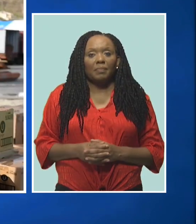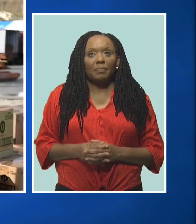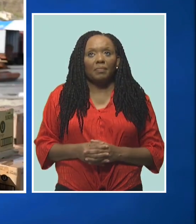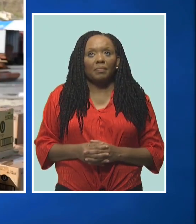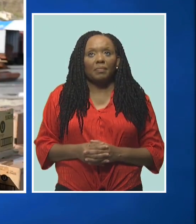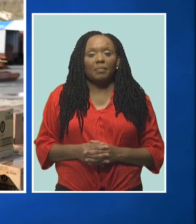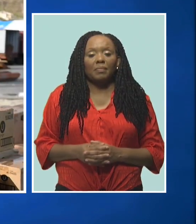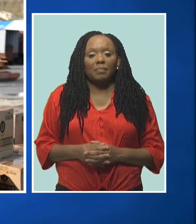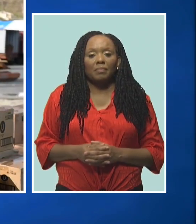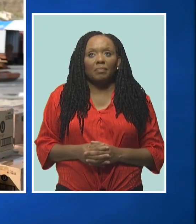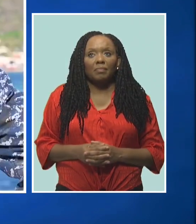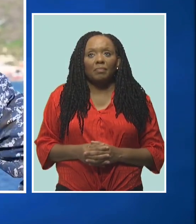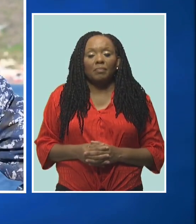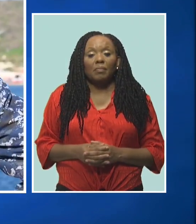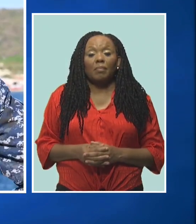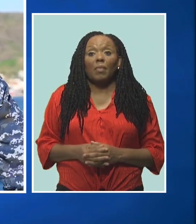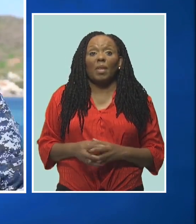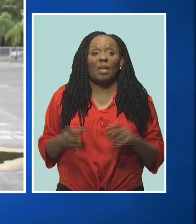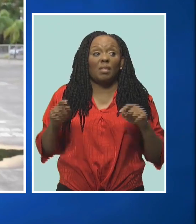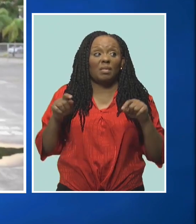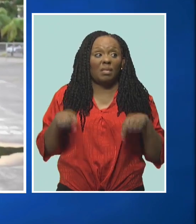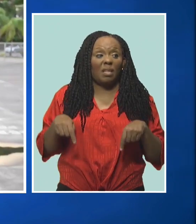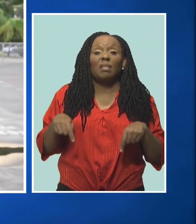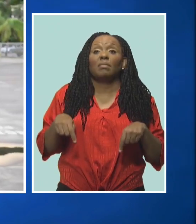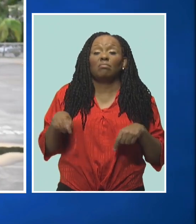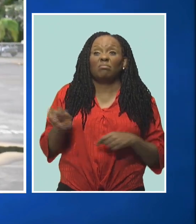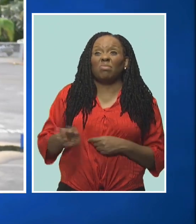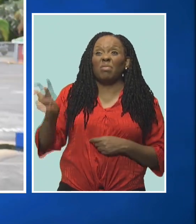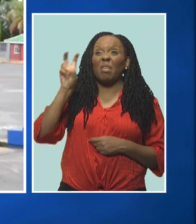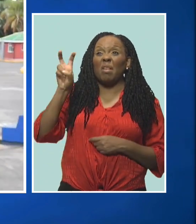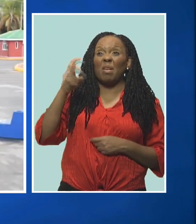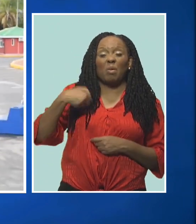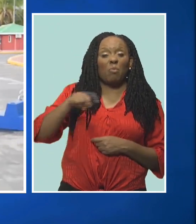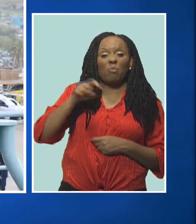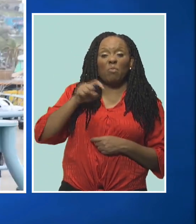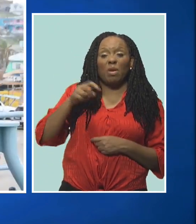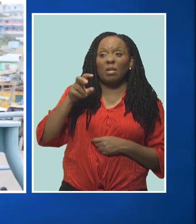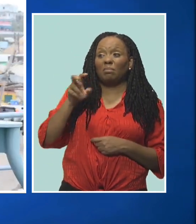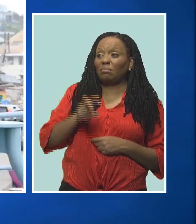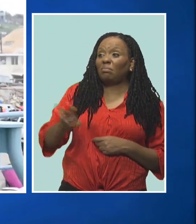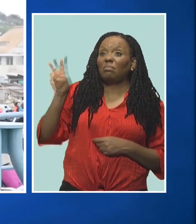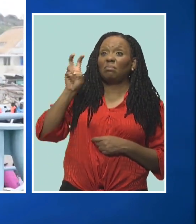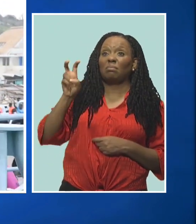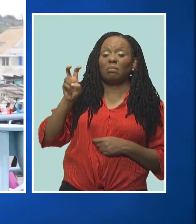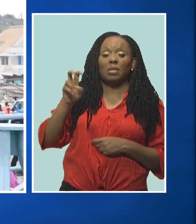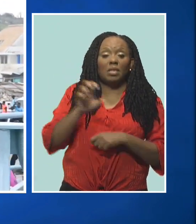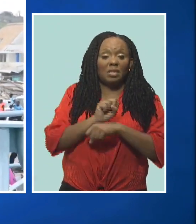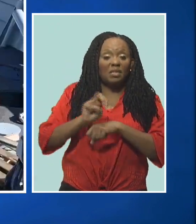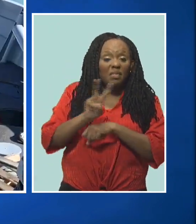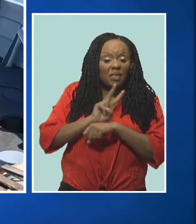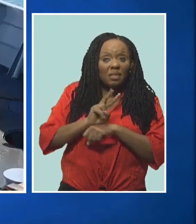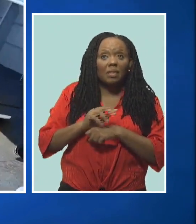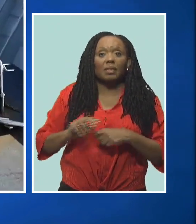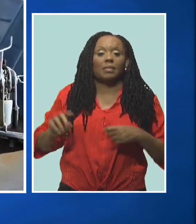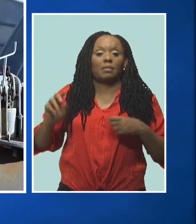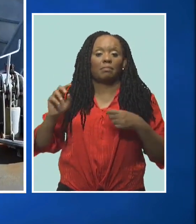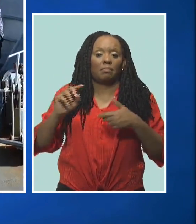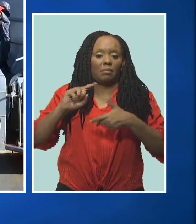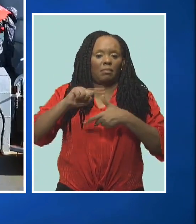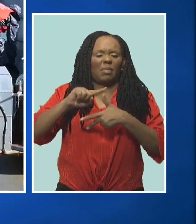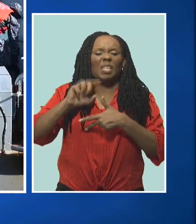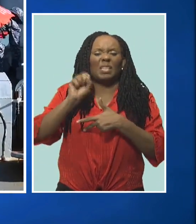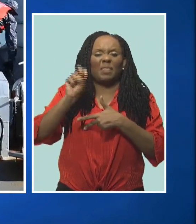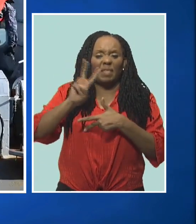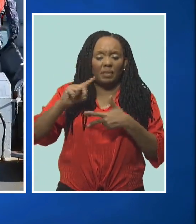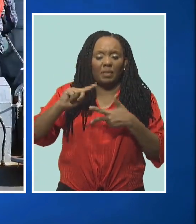On this voyage, we would have went to mainland St. Vincent, Union Island, as well as Carriacou, where we currently